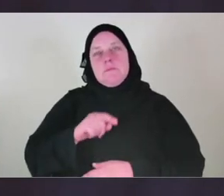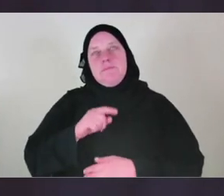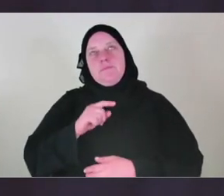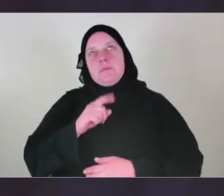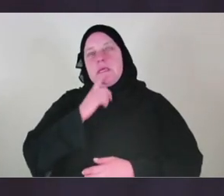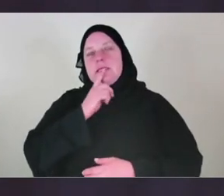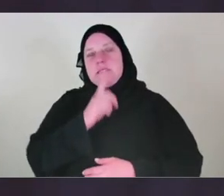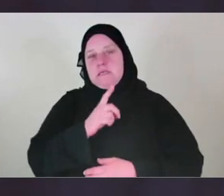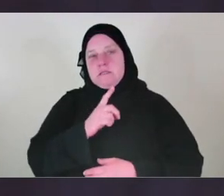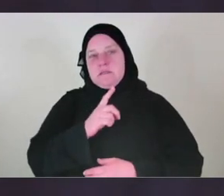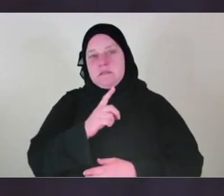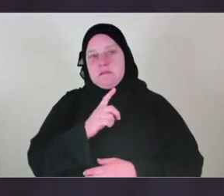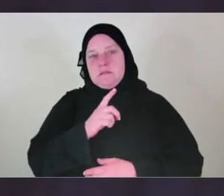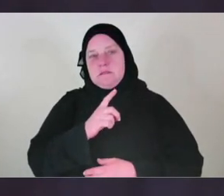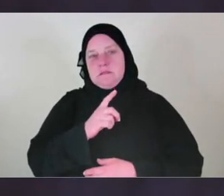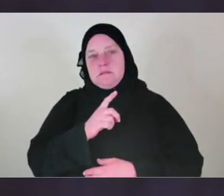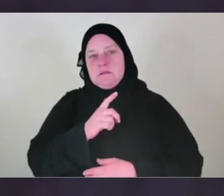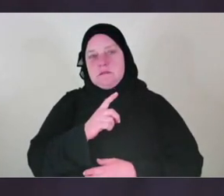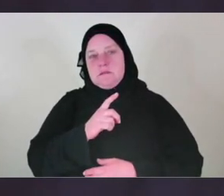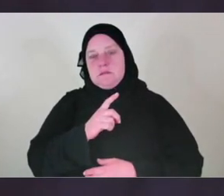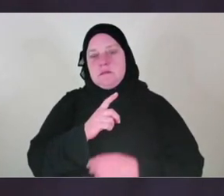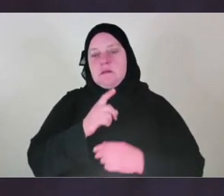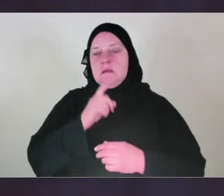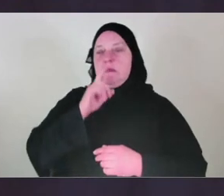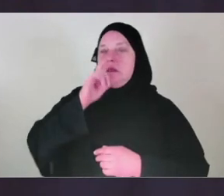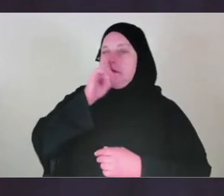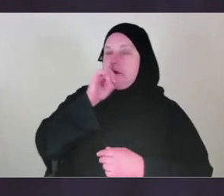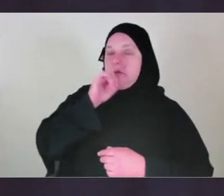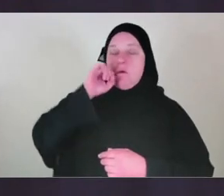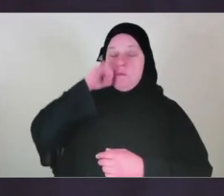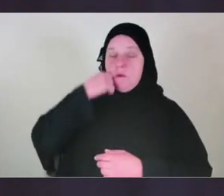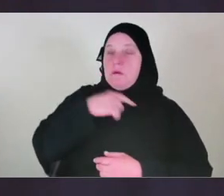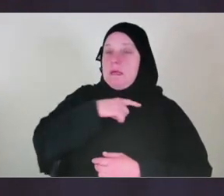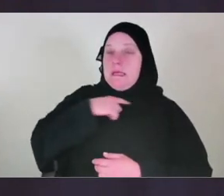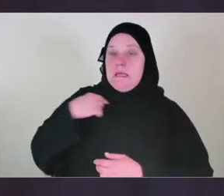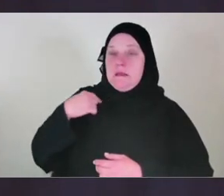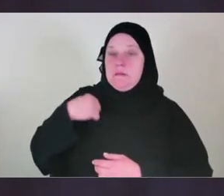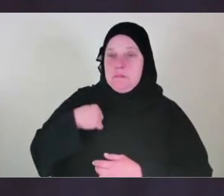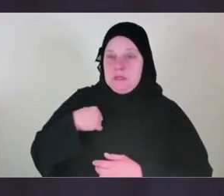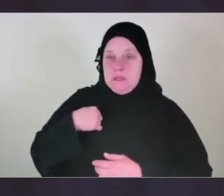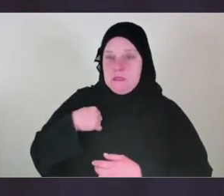these ones that will kill him, he says they anger Allah.